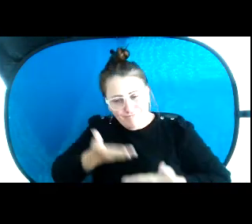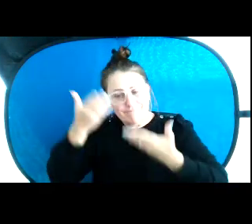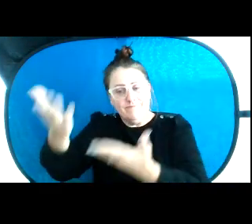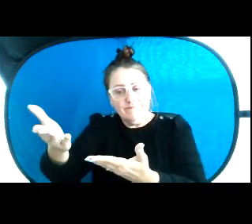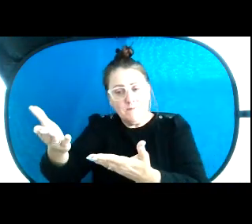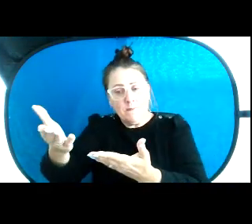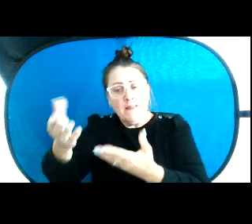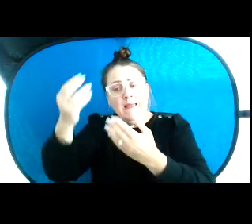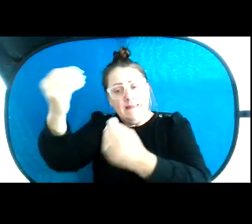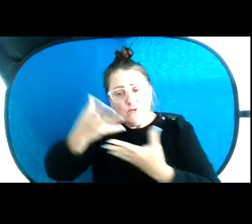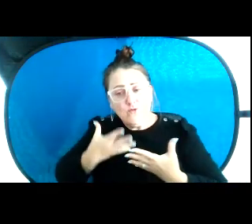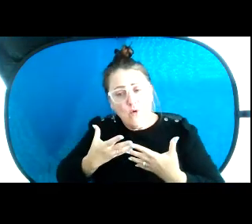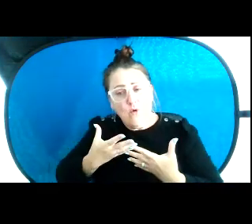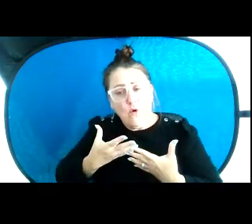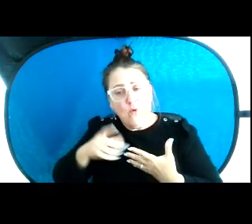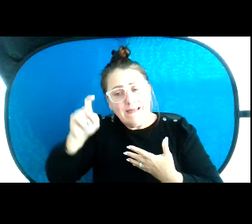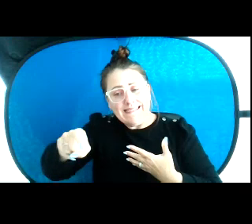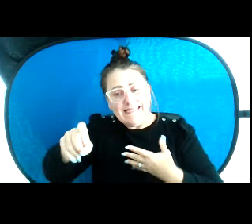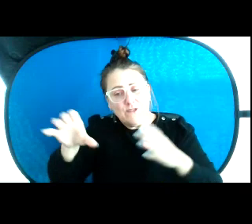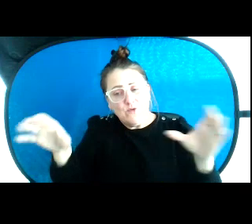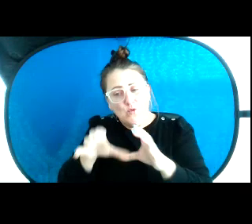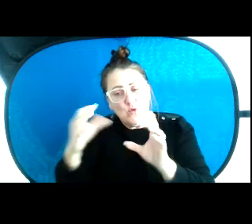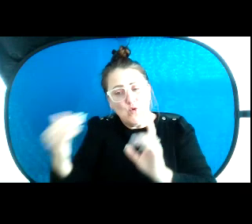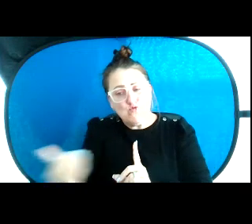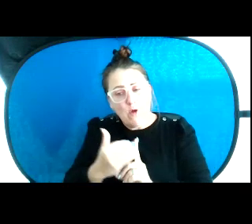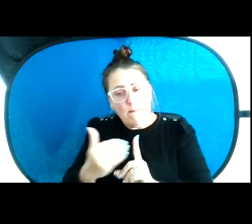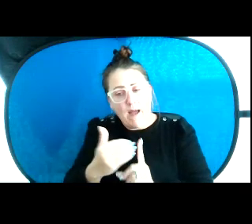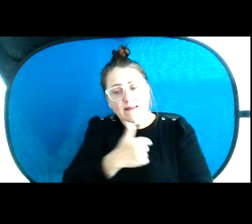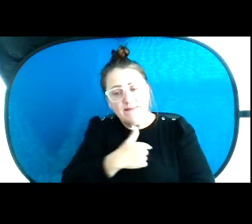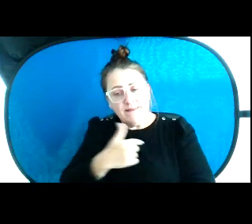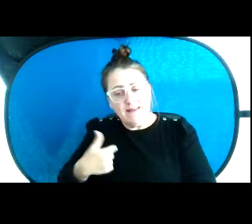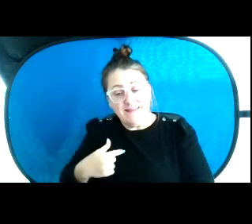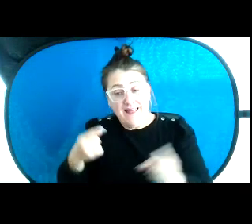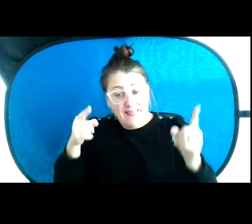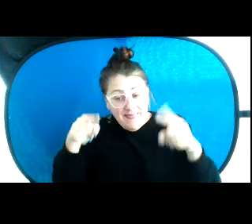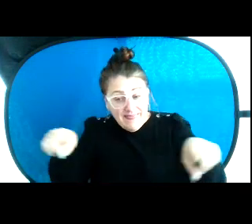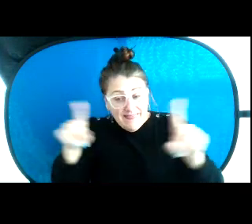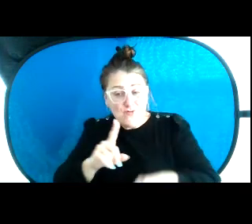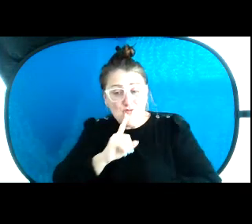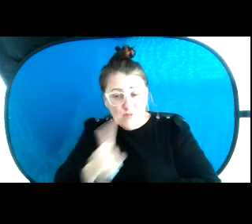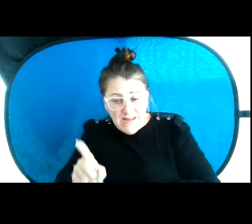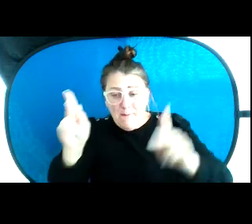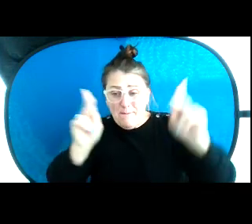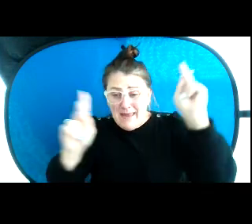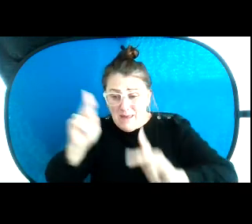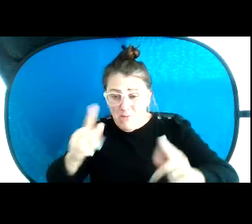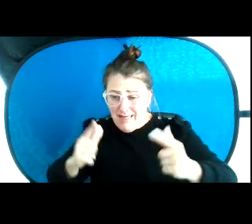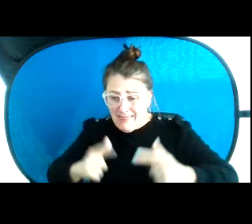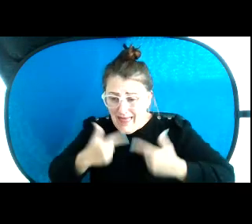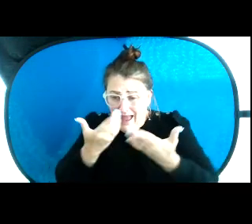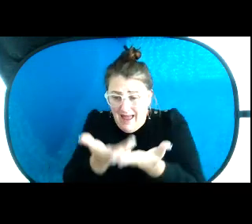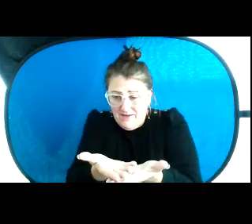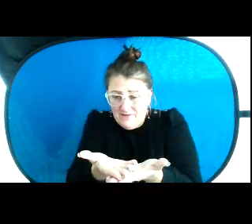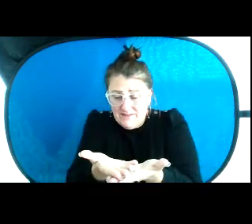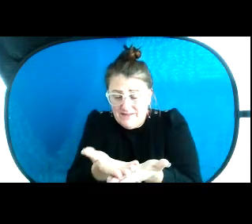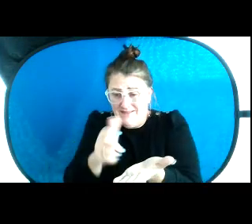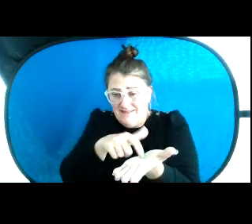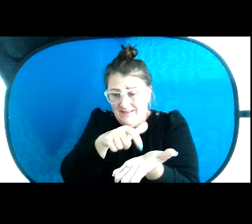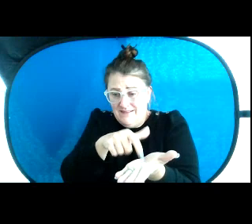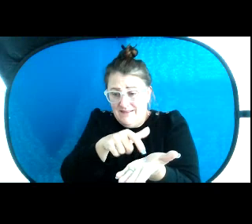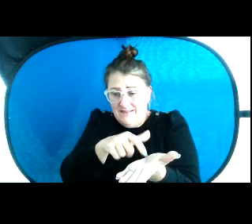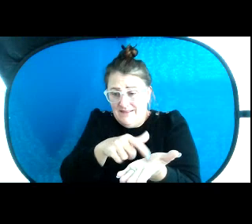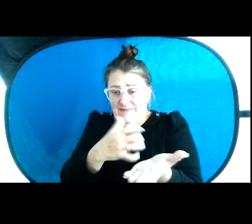do. That reminds us these are real people's lives that we have in our hands. So thank you for taking